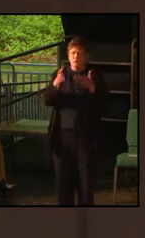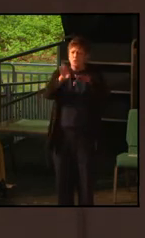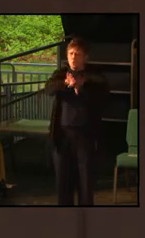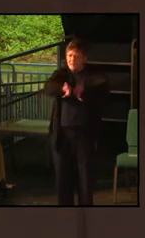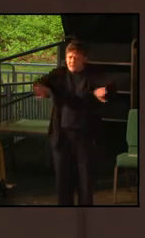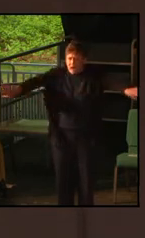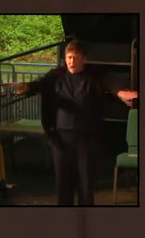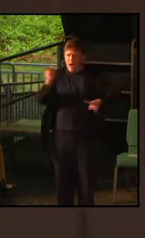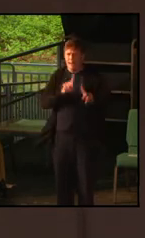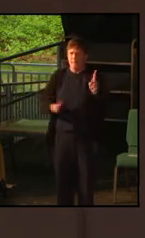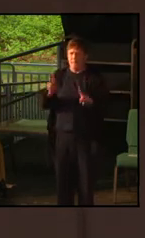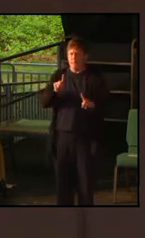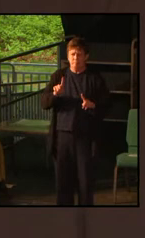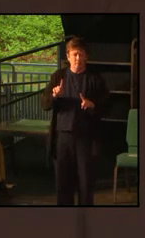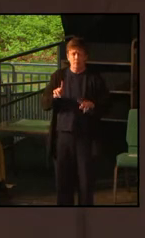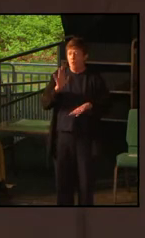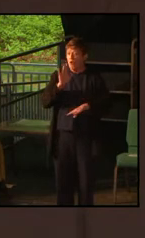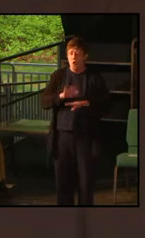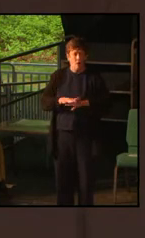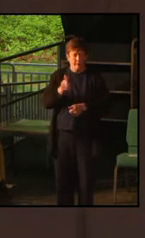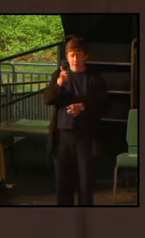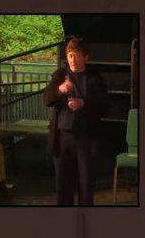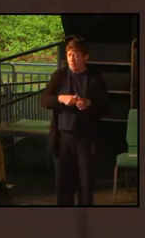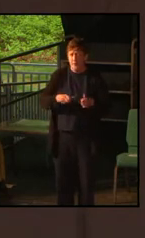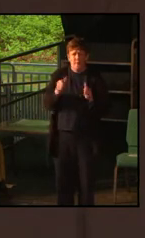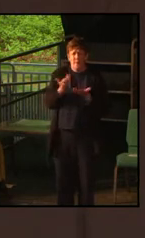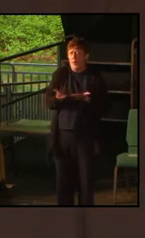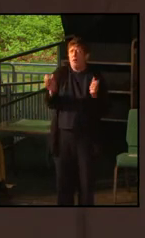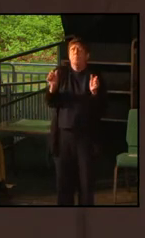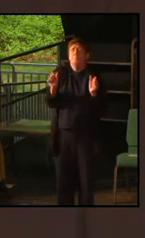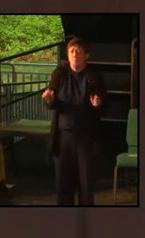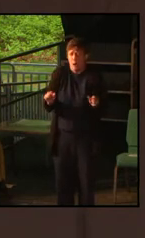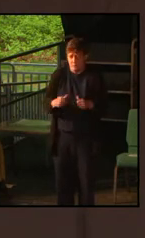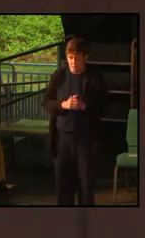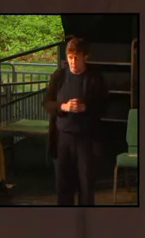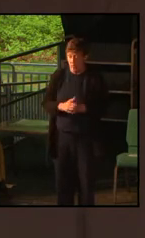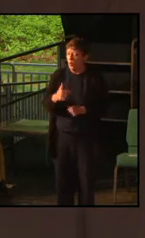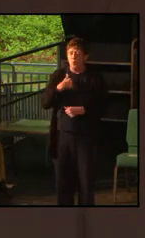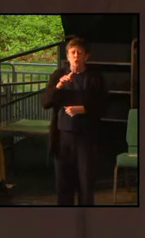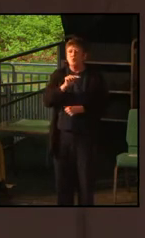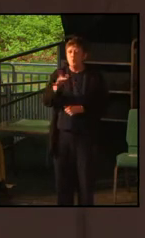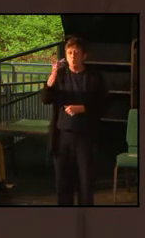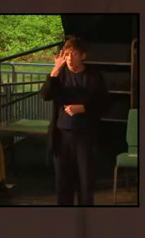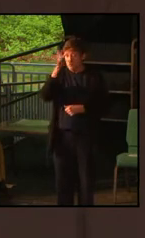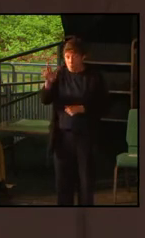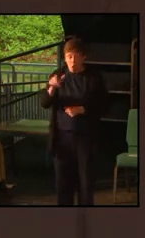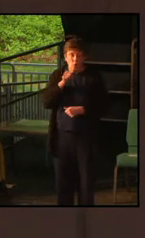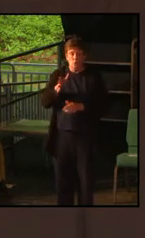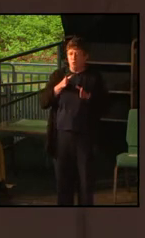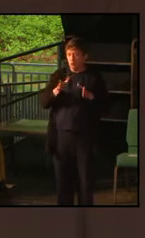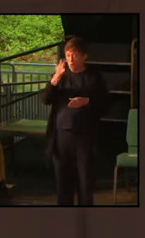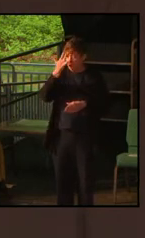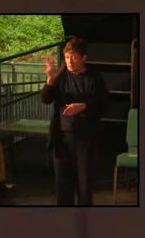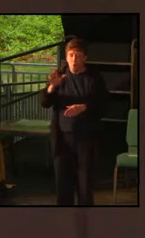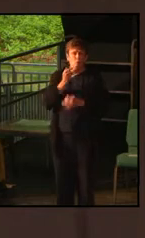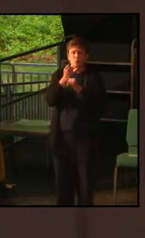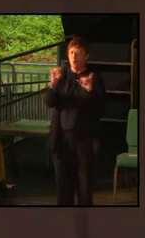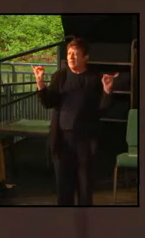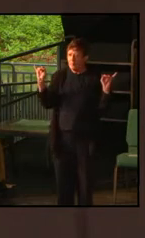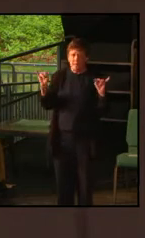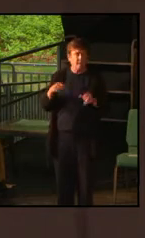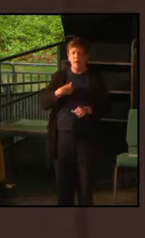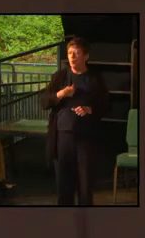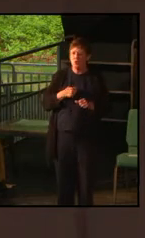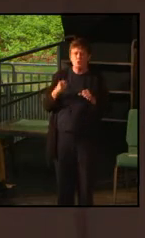along every imaginable line, we are too street smart, we are too independent, and we're too